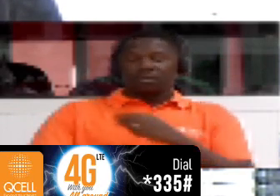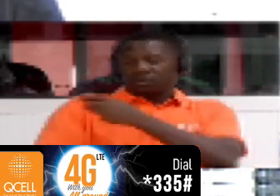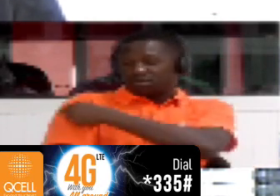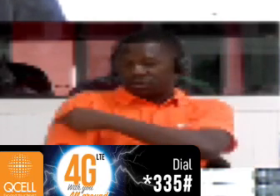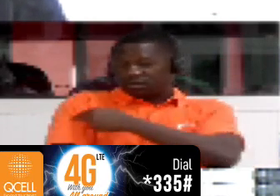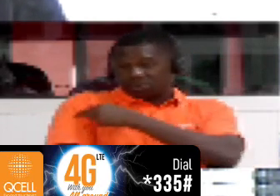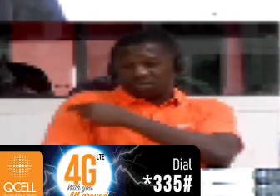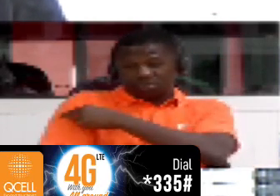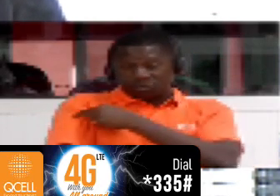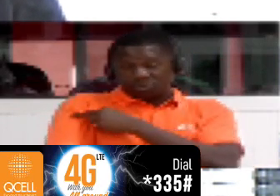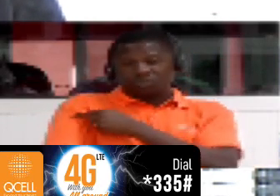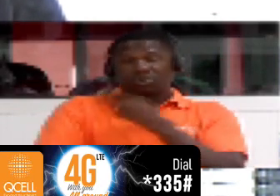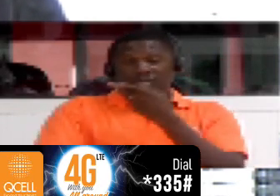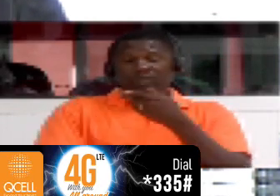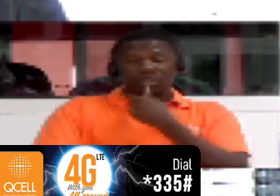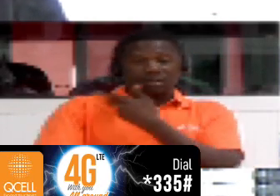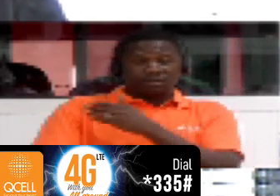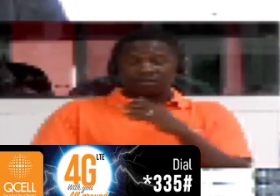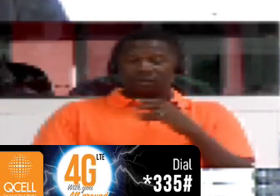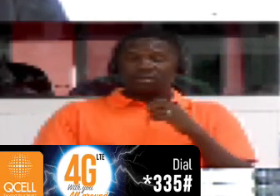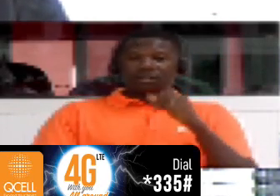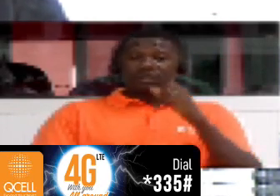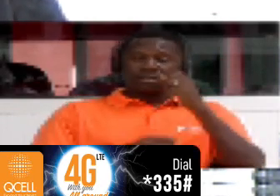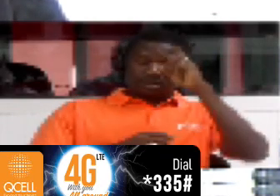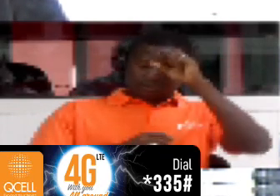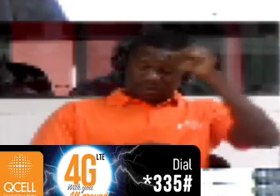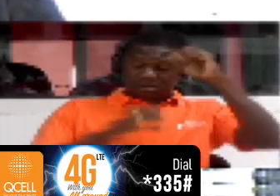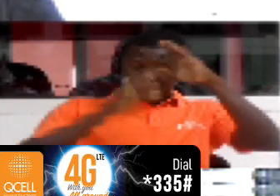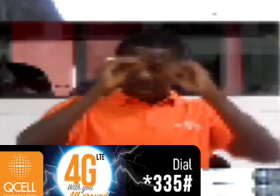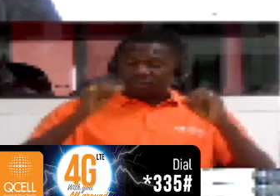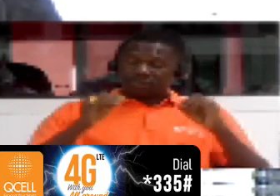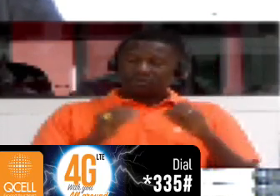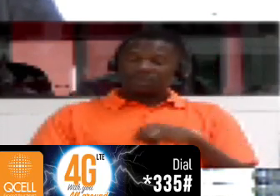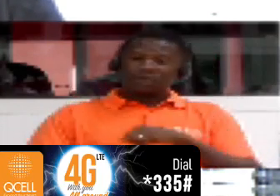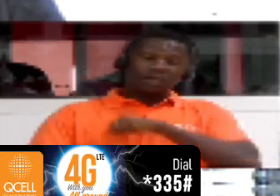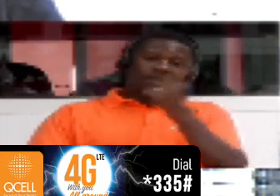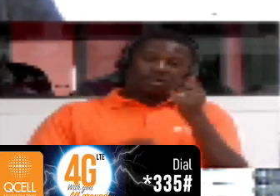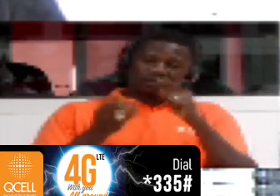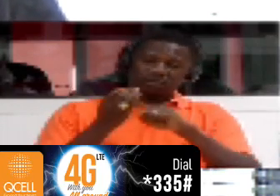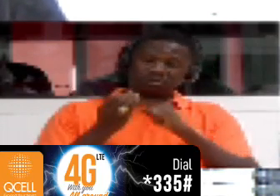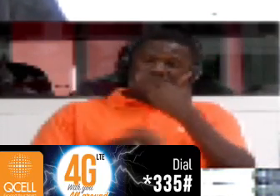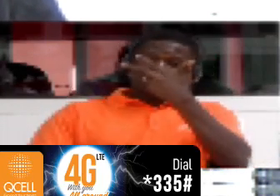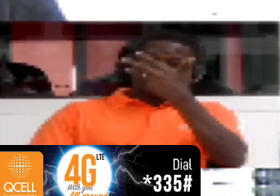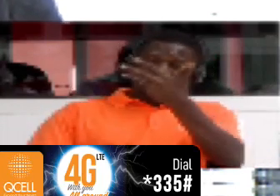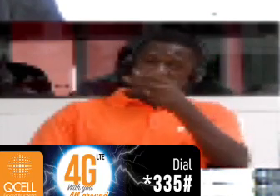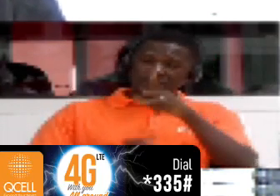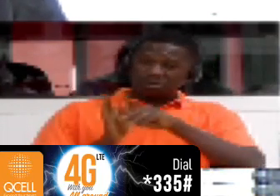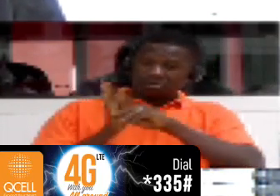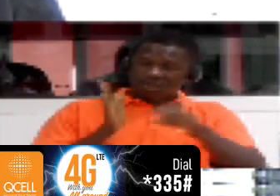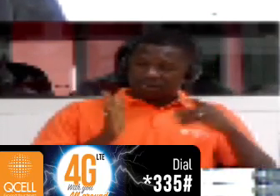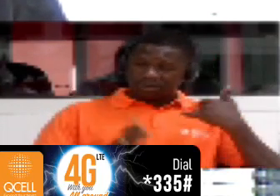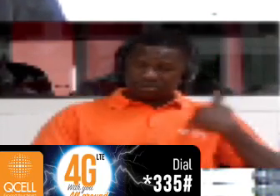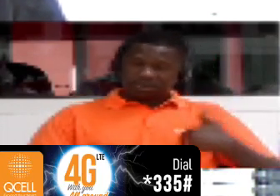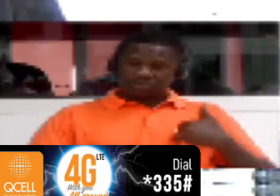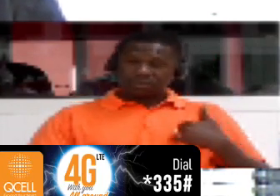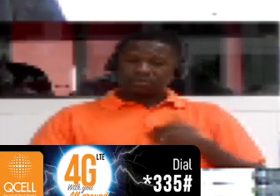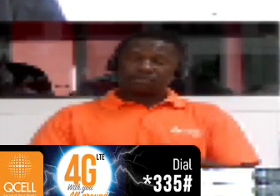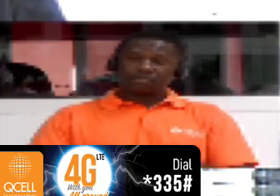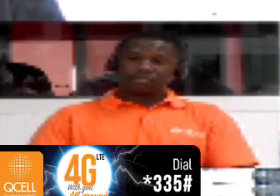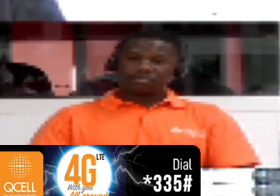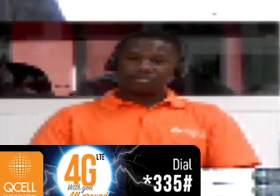leave the state house. And in private kononto. And 9 privates. RNG ka platoon